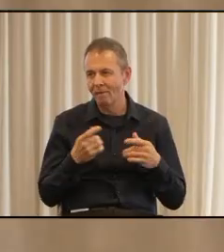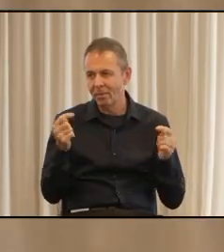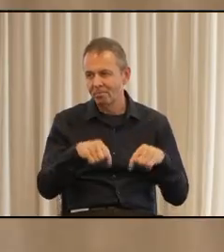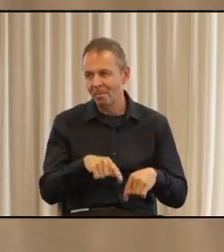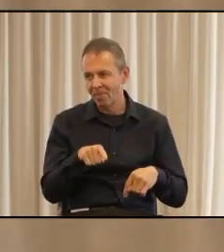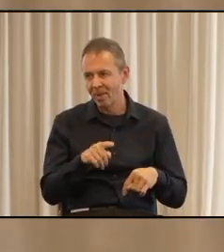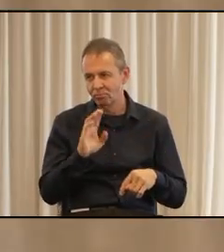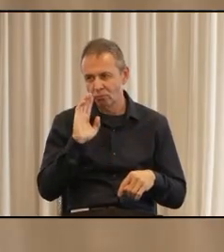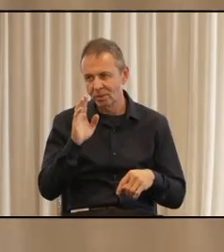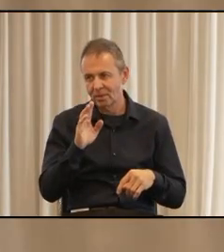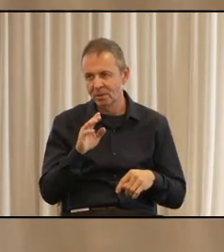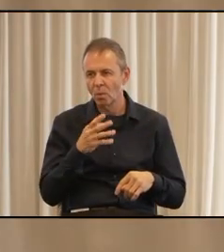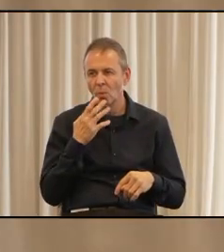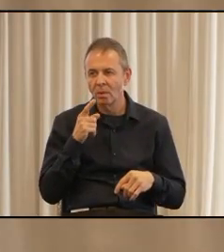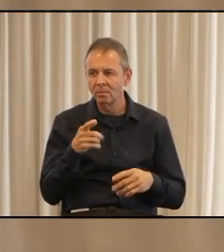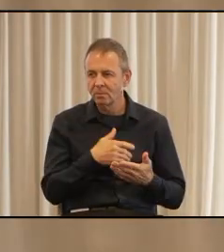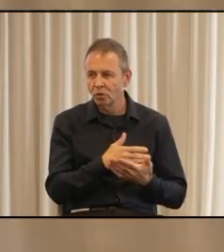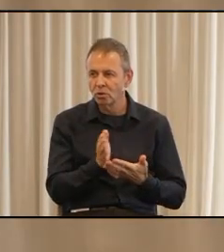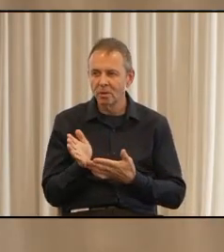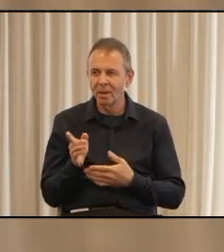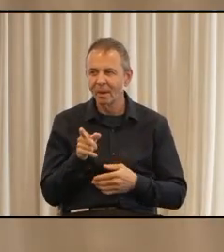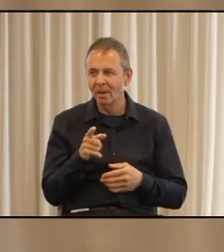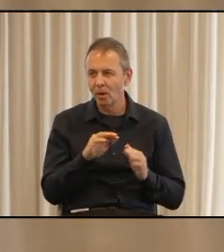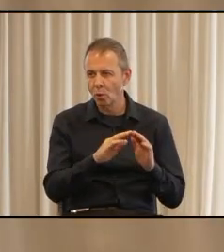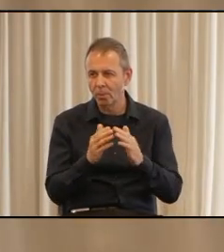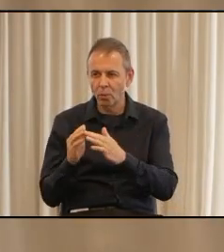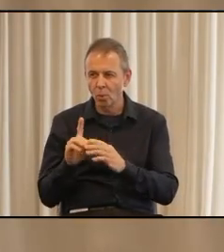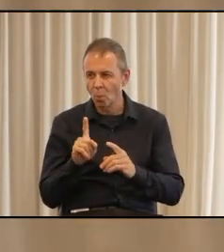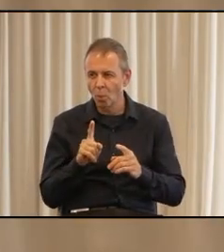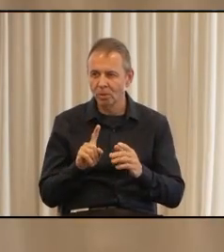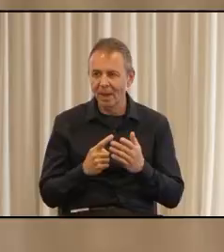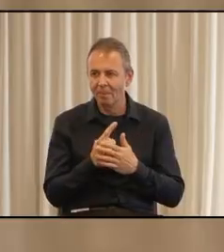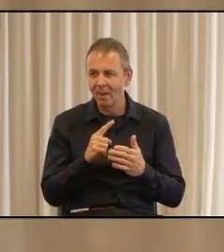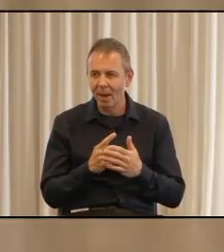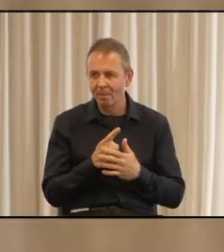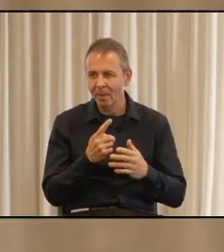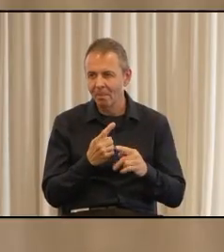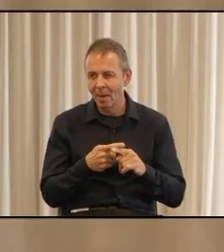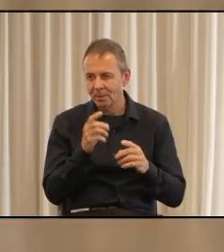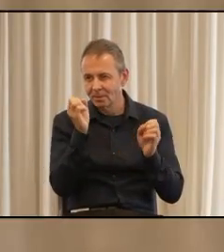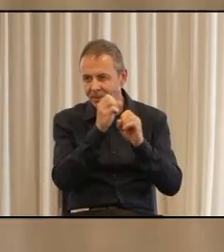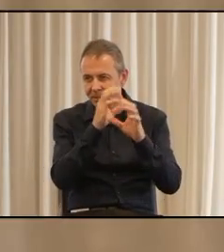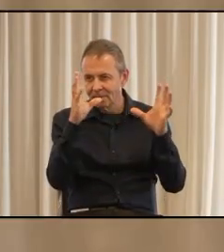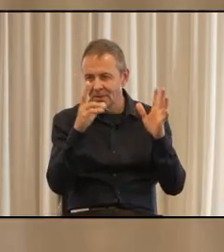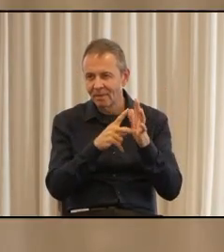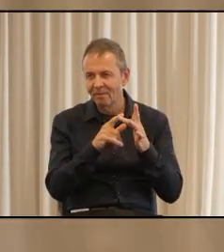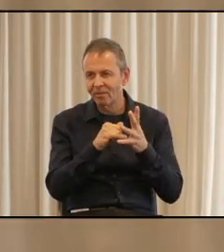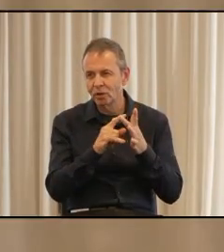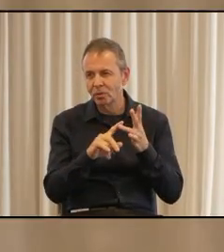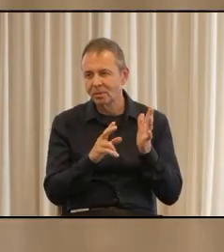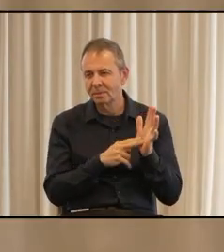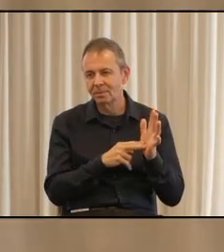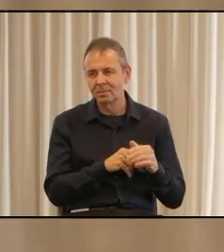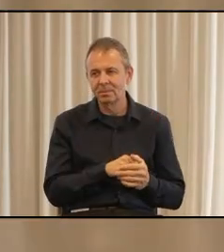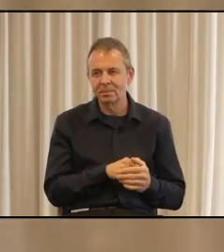when you share with your community what you're up to and you share your vision for that good life, that it's very typical. And